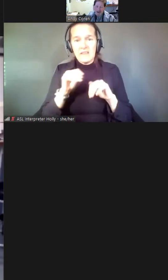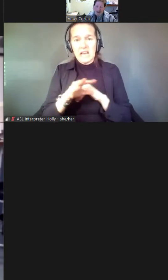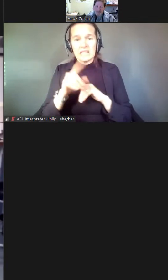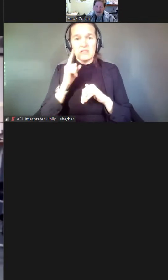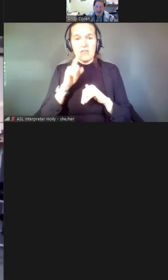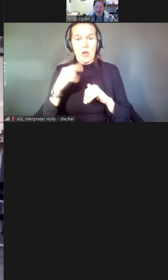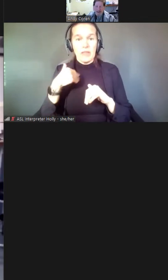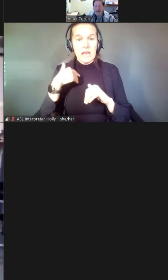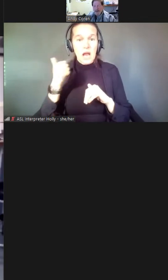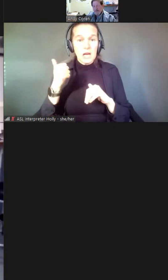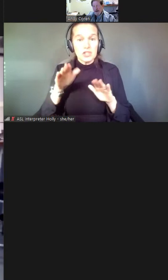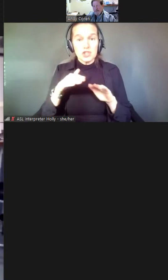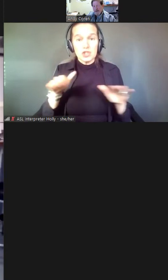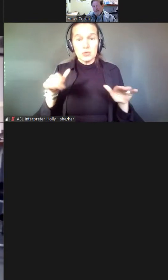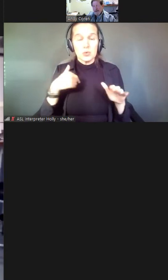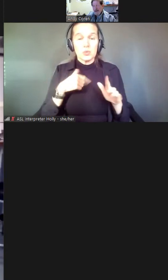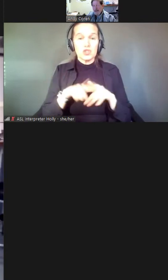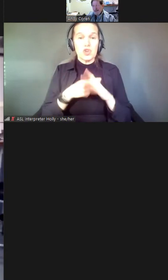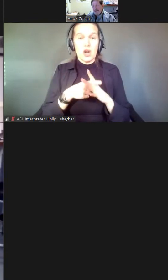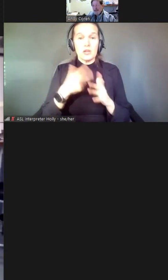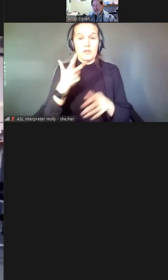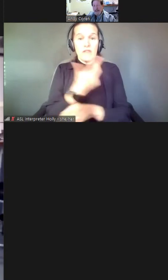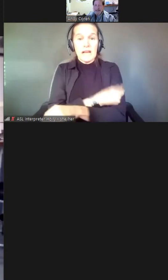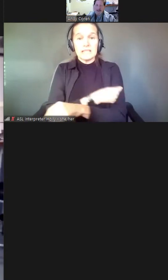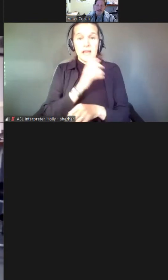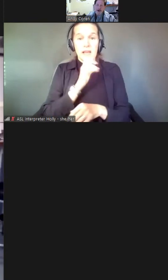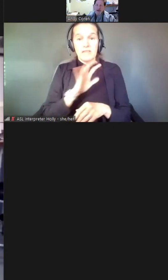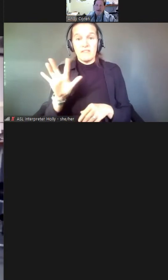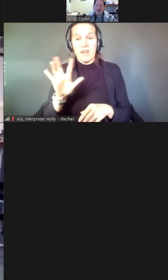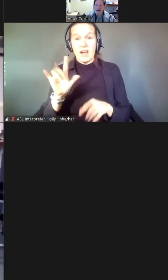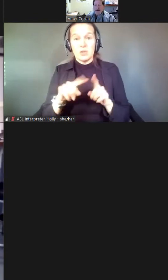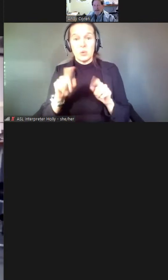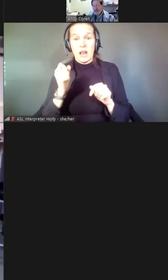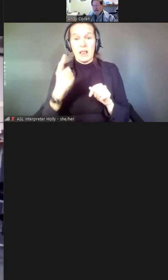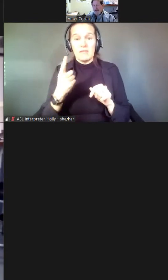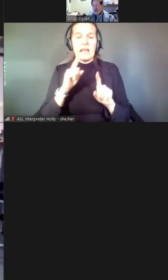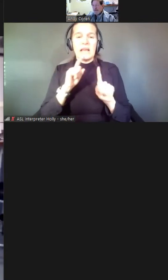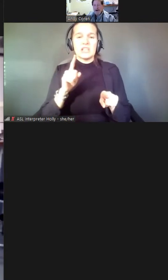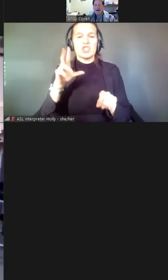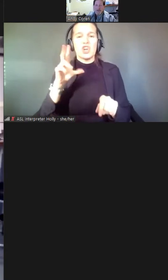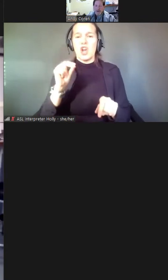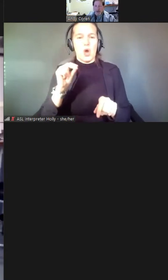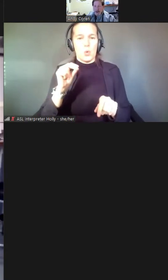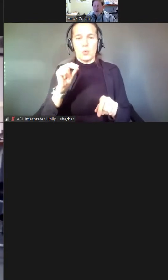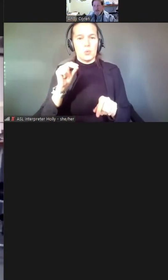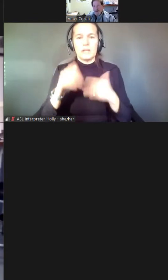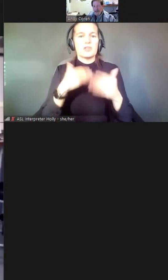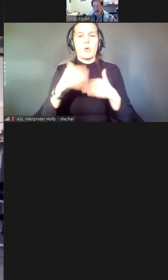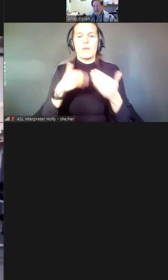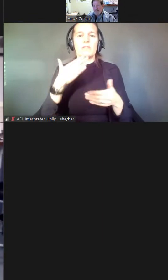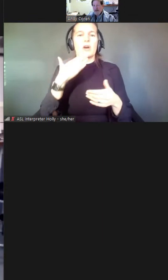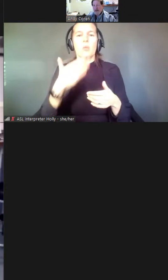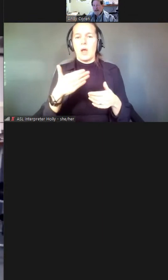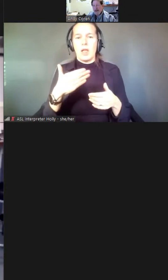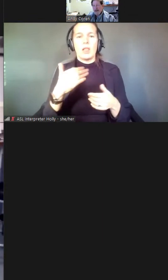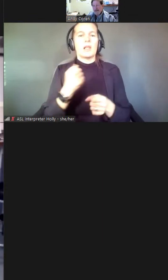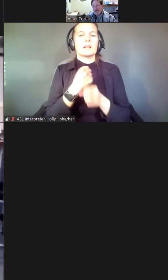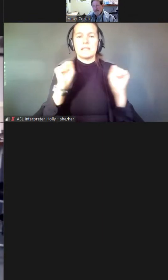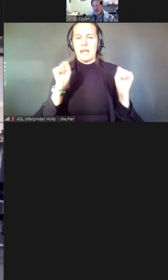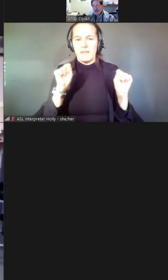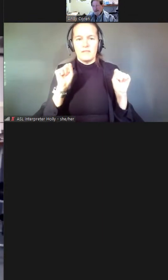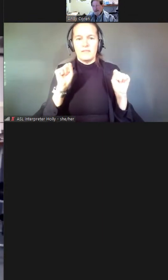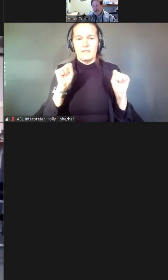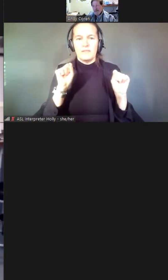that we're starting to vaccinate, the 5 to 11? And the answer to that is no. It's actually going very, very well. It's very safe,